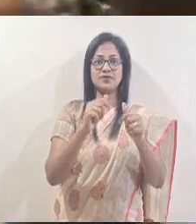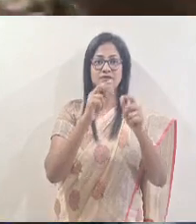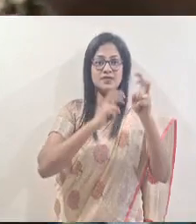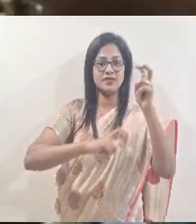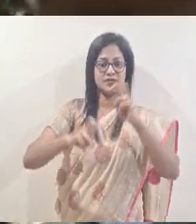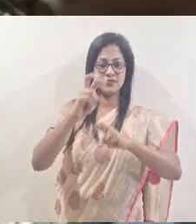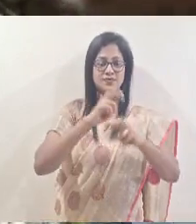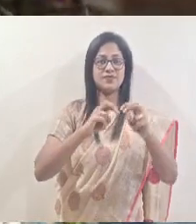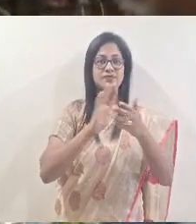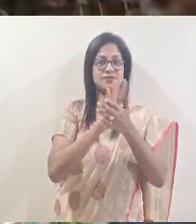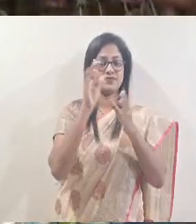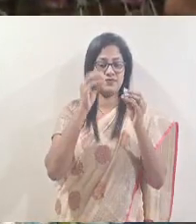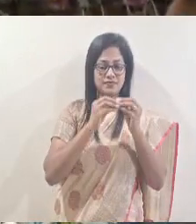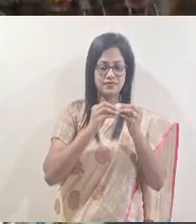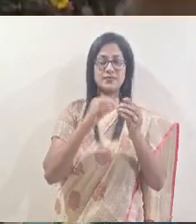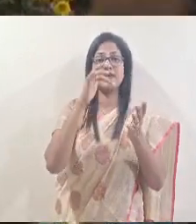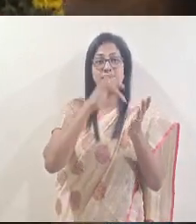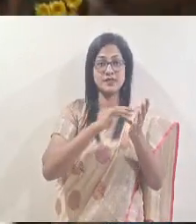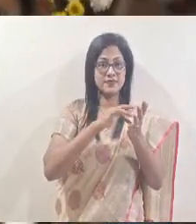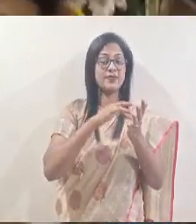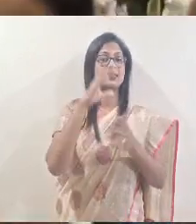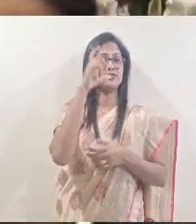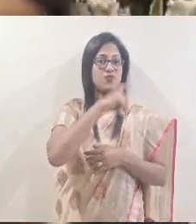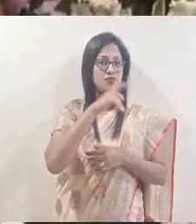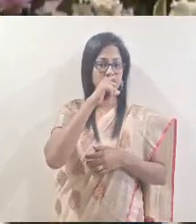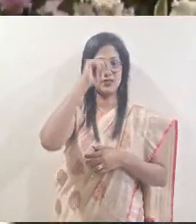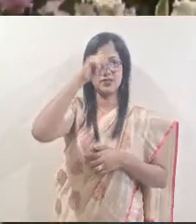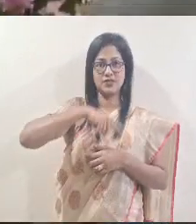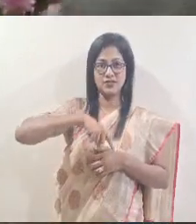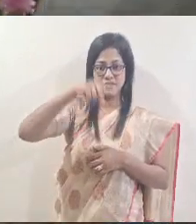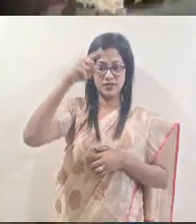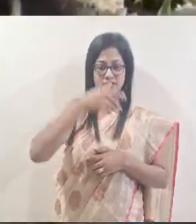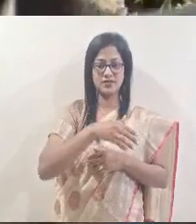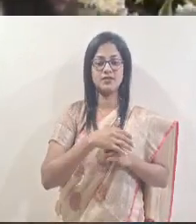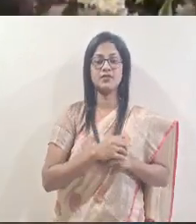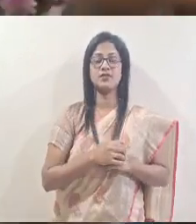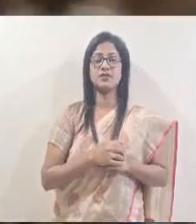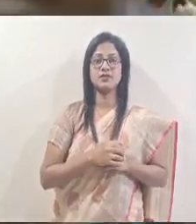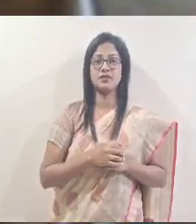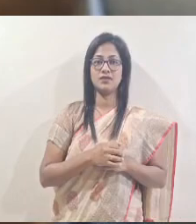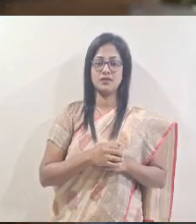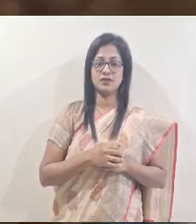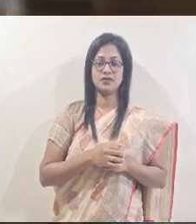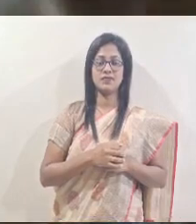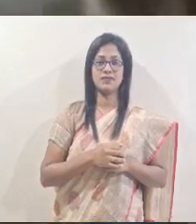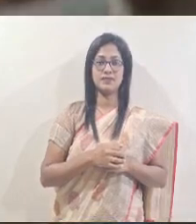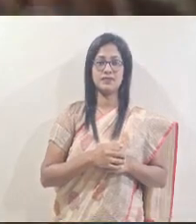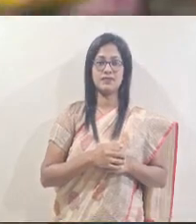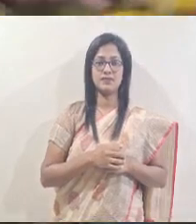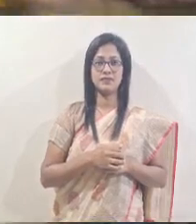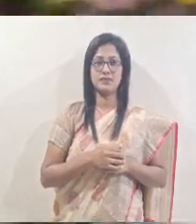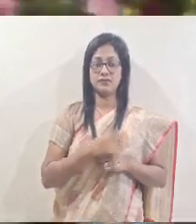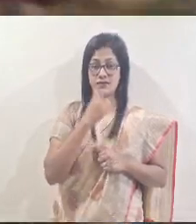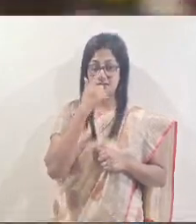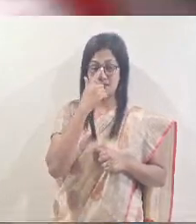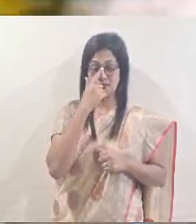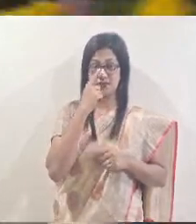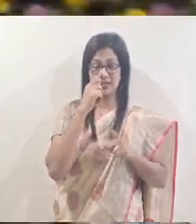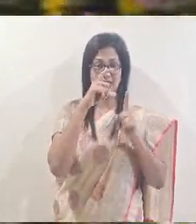case study of Vaitila Mobility Hub in Kochi, India. Dimple Maria is presenting.